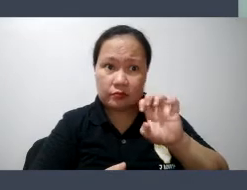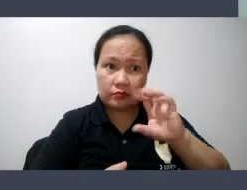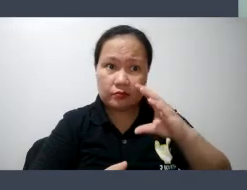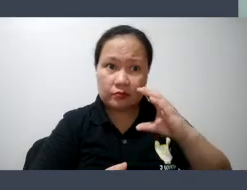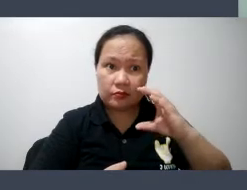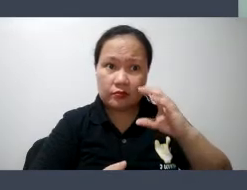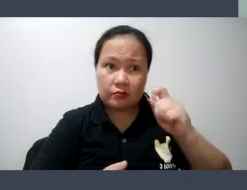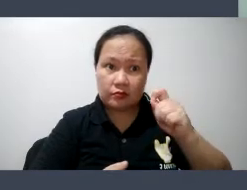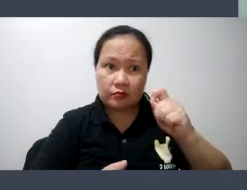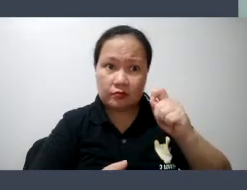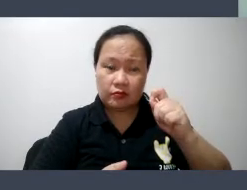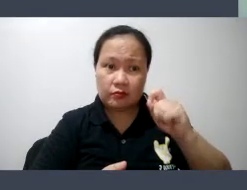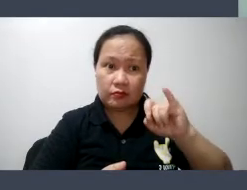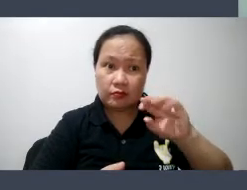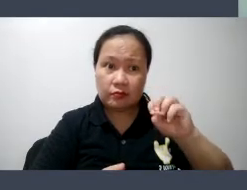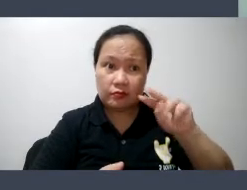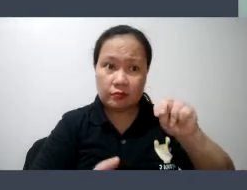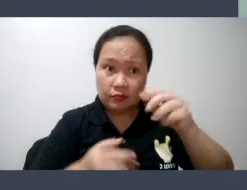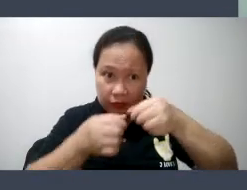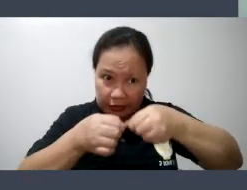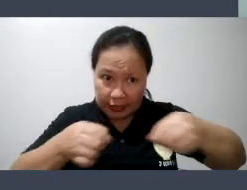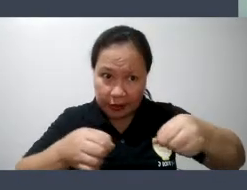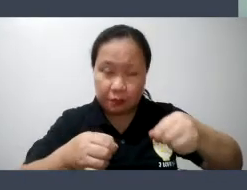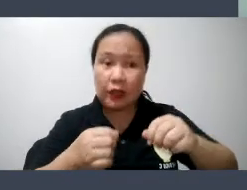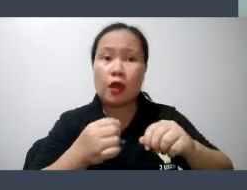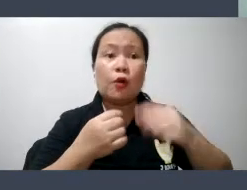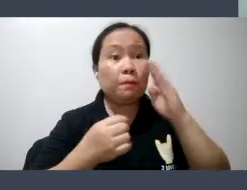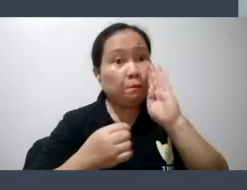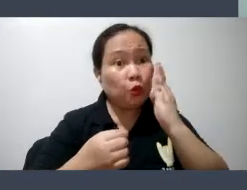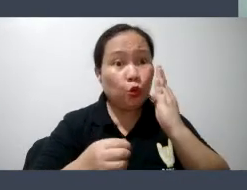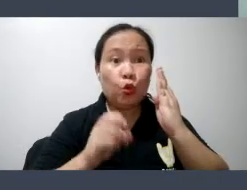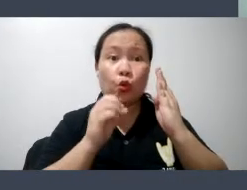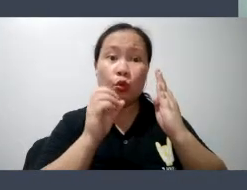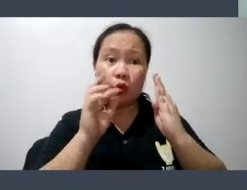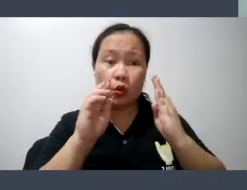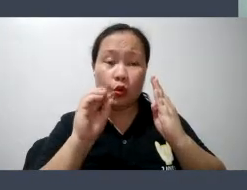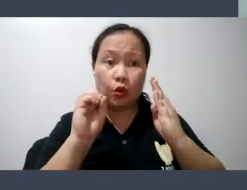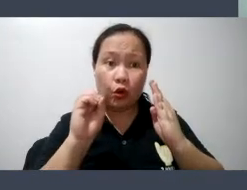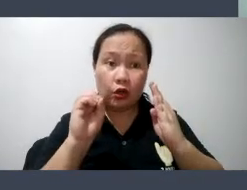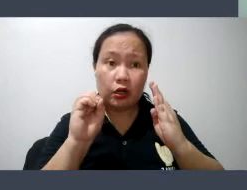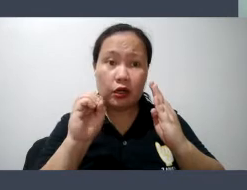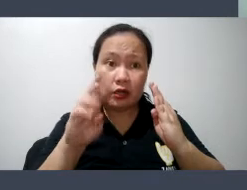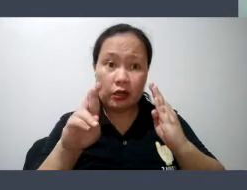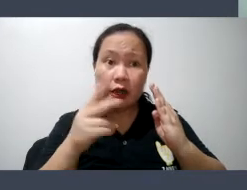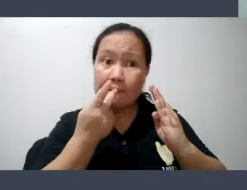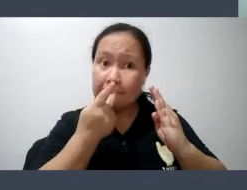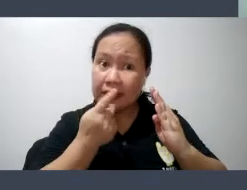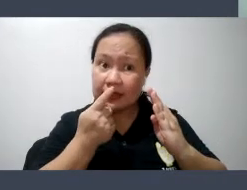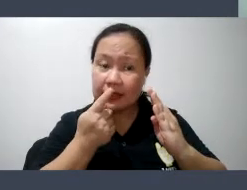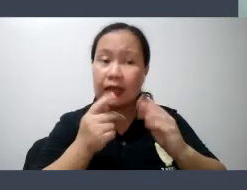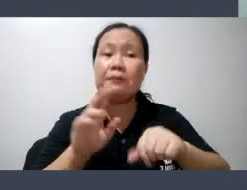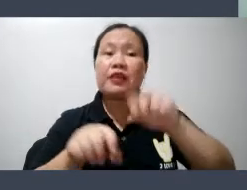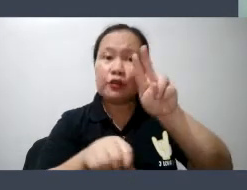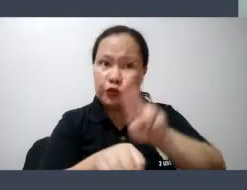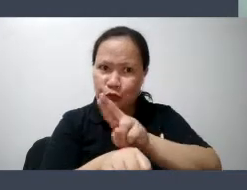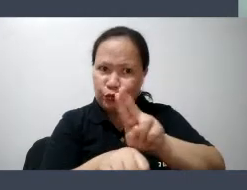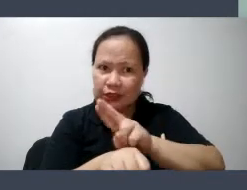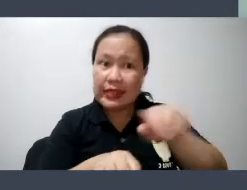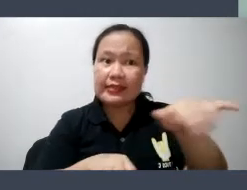pink, still they have the same uses. They are used to erase,